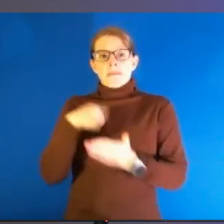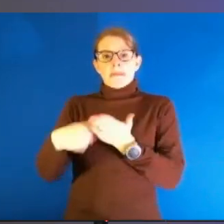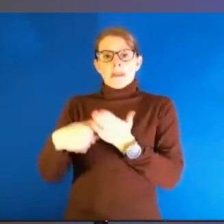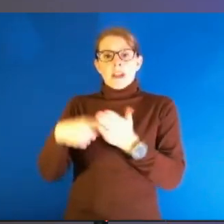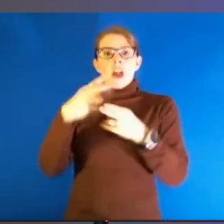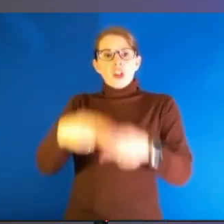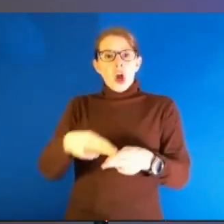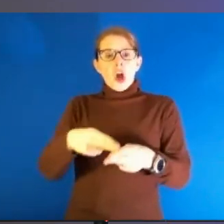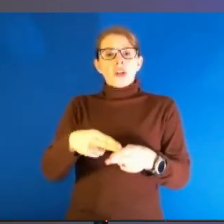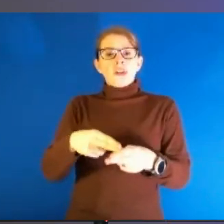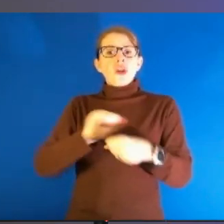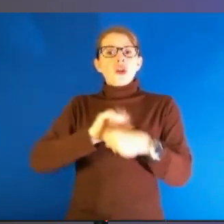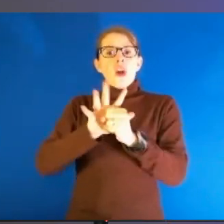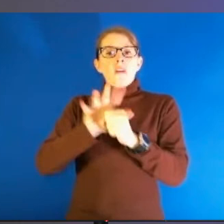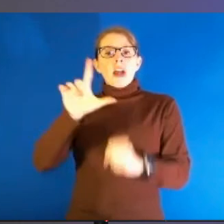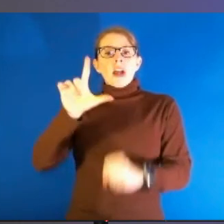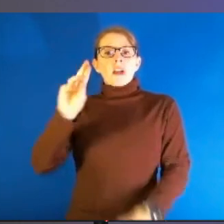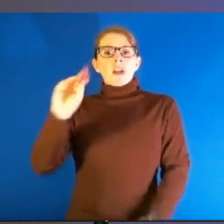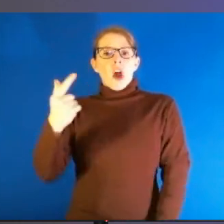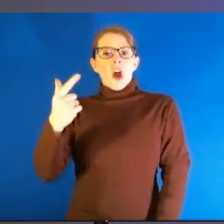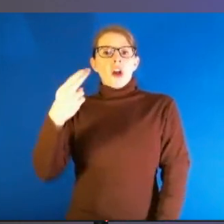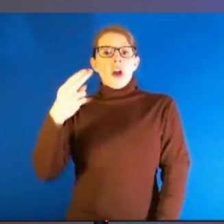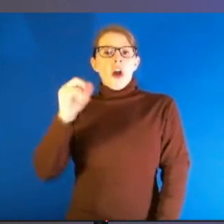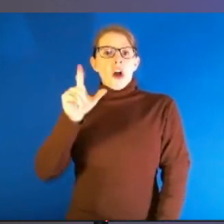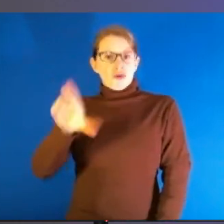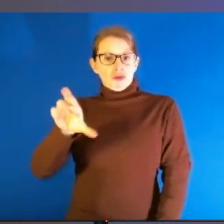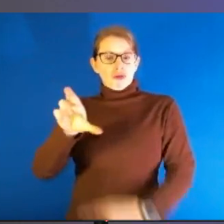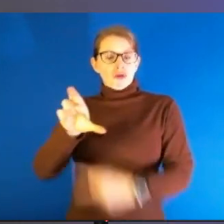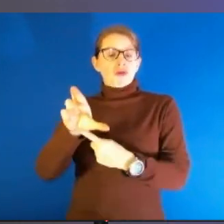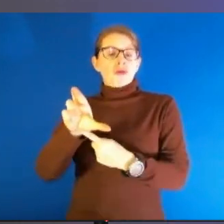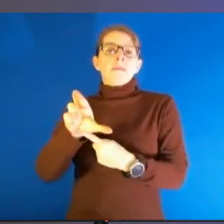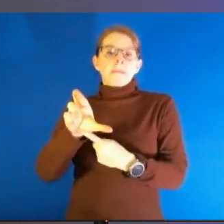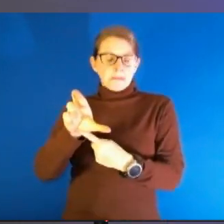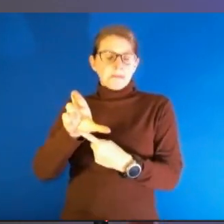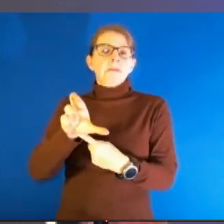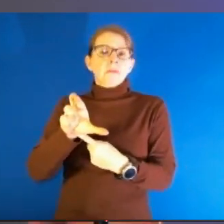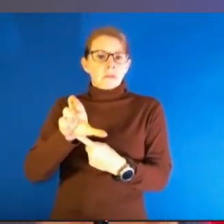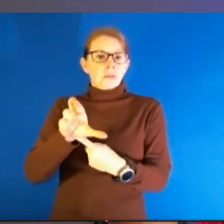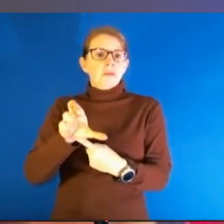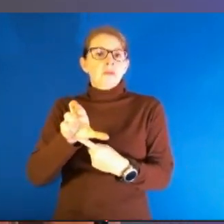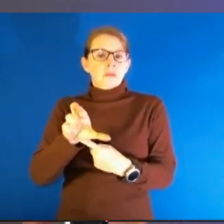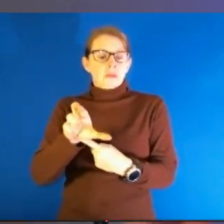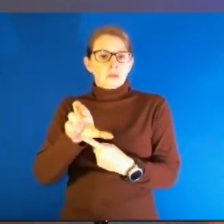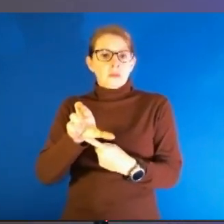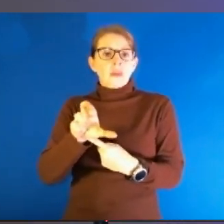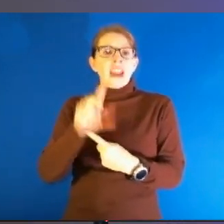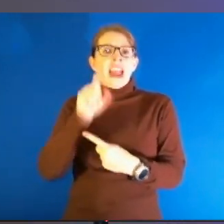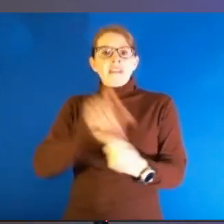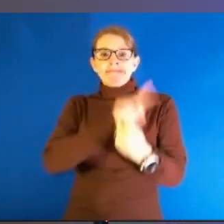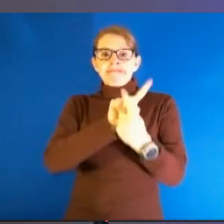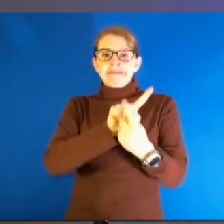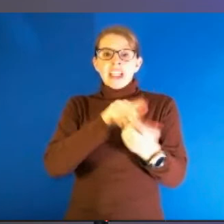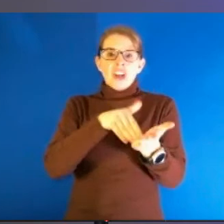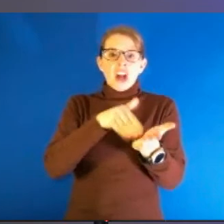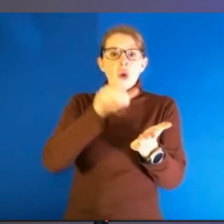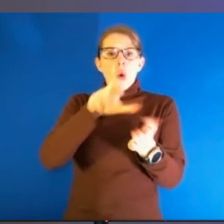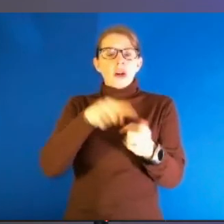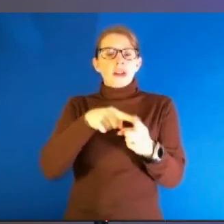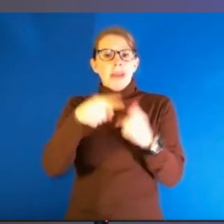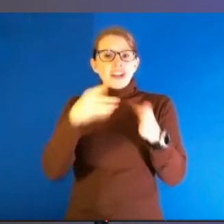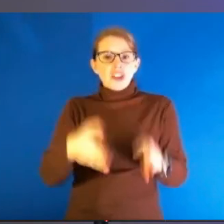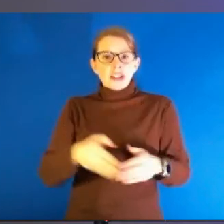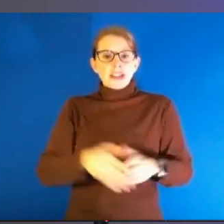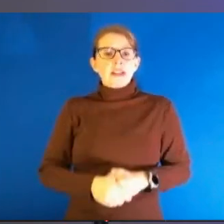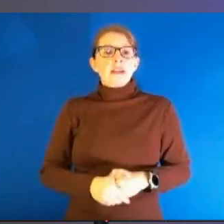long haulers. For the majority of long haulers, they have to go see a doctor or a specialist to deal with